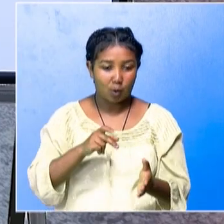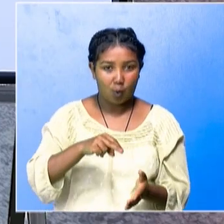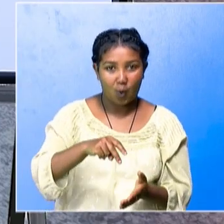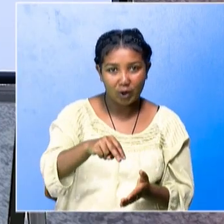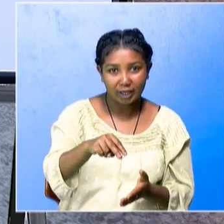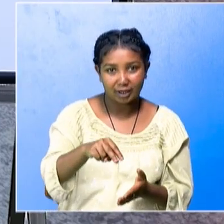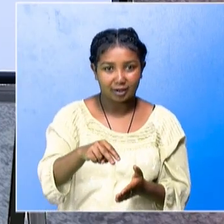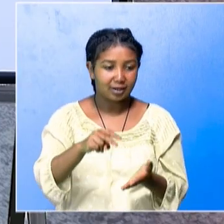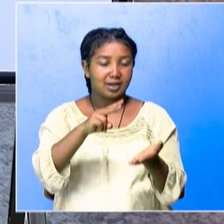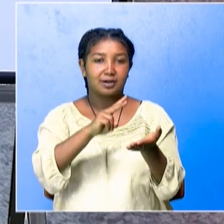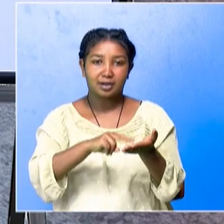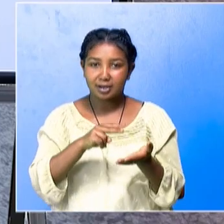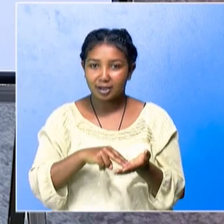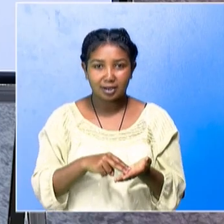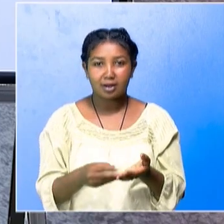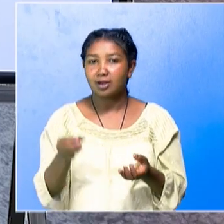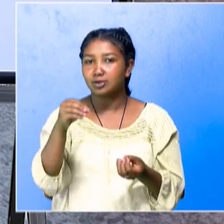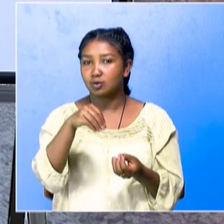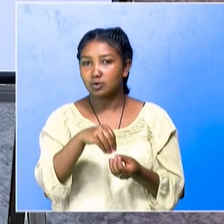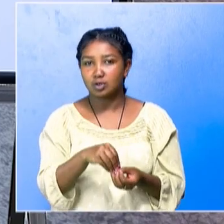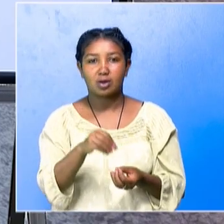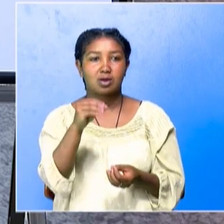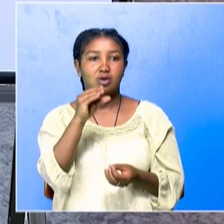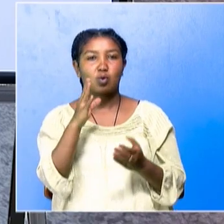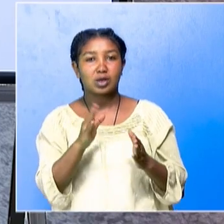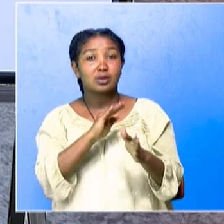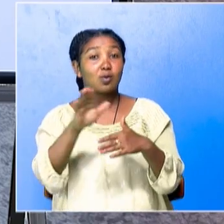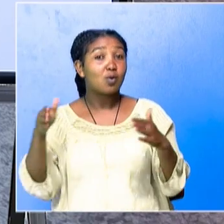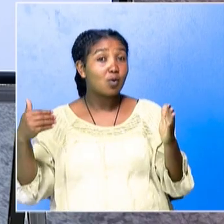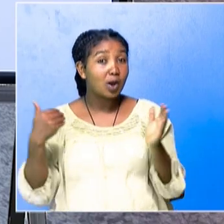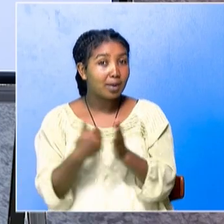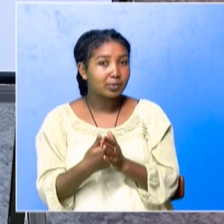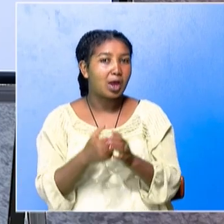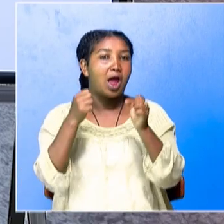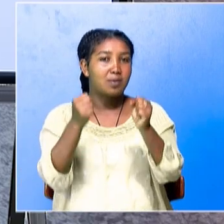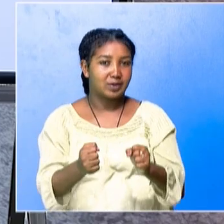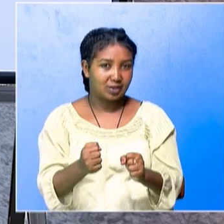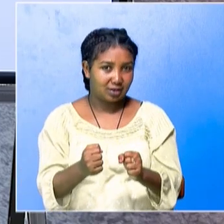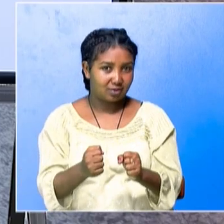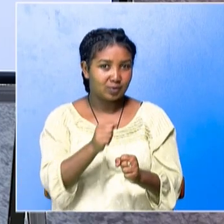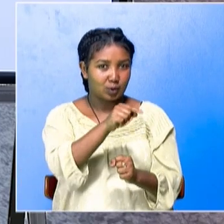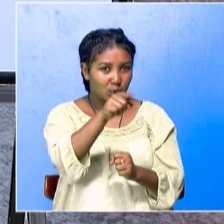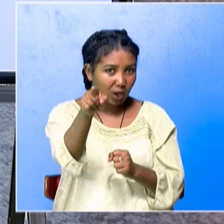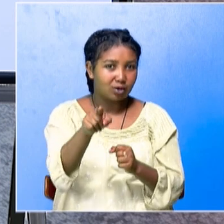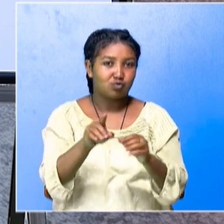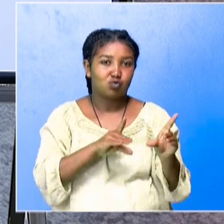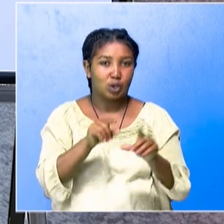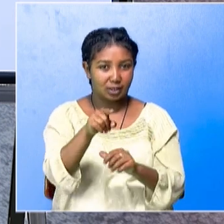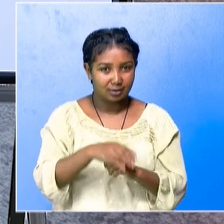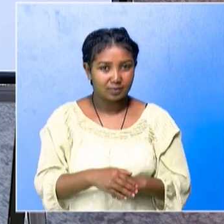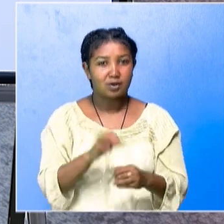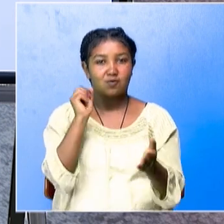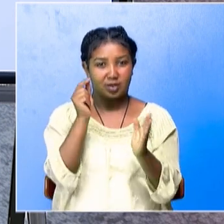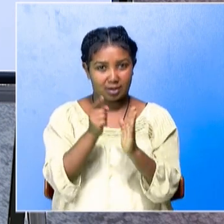walking, reading, and also talking. These are ability that you can do it.